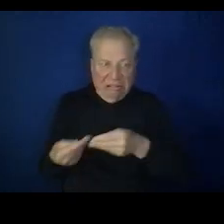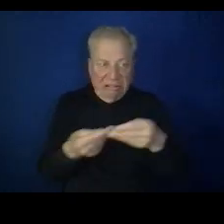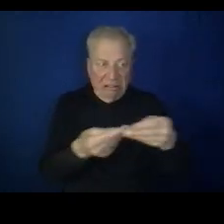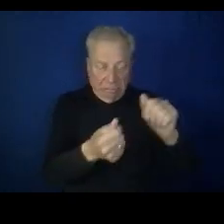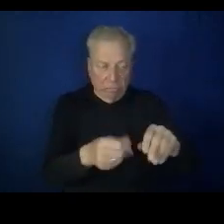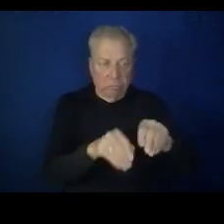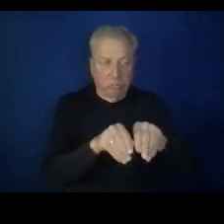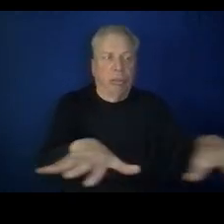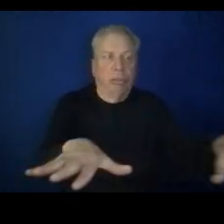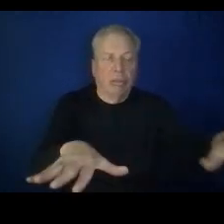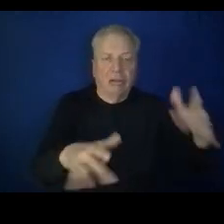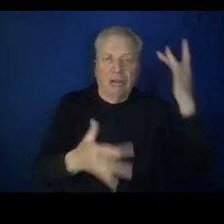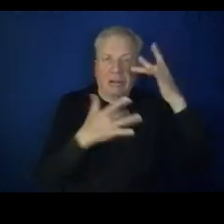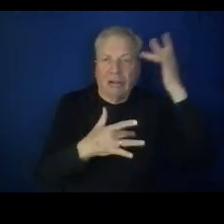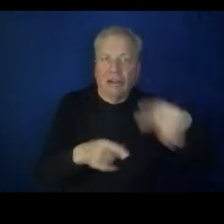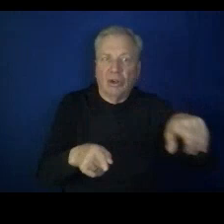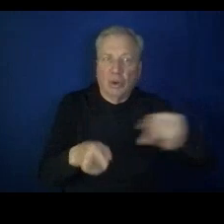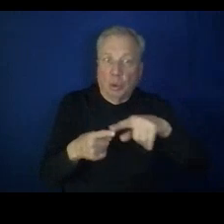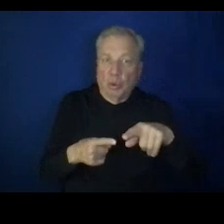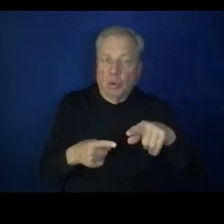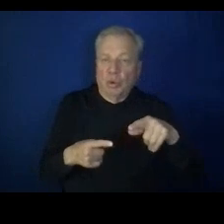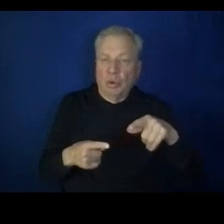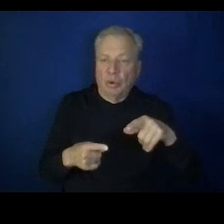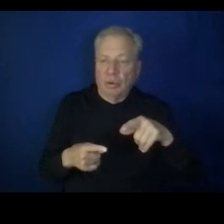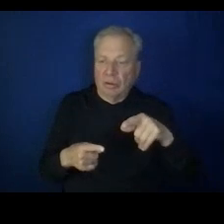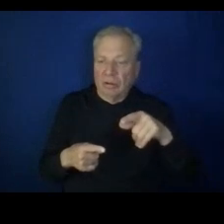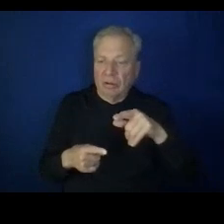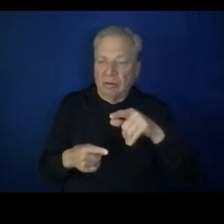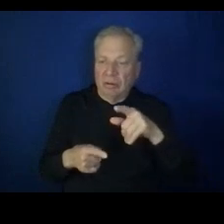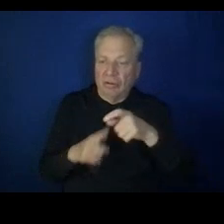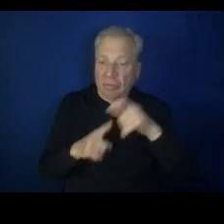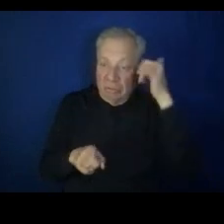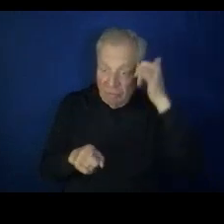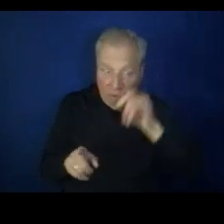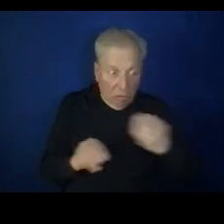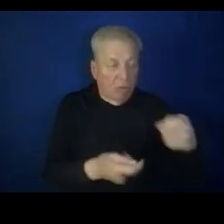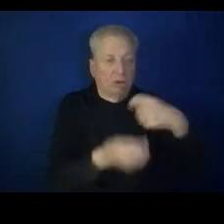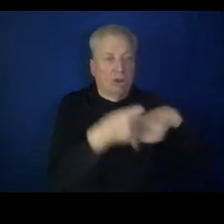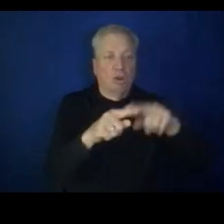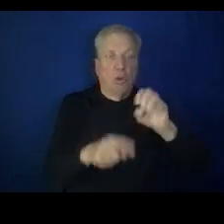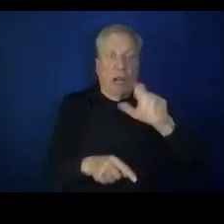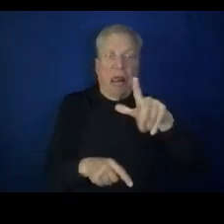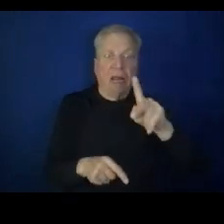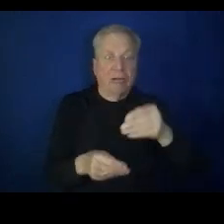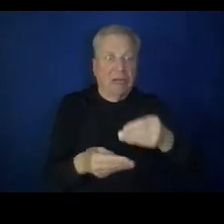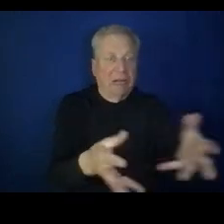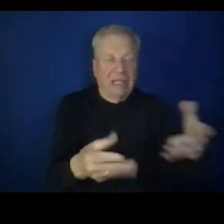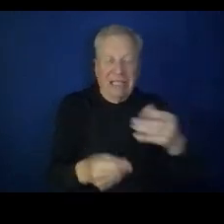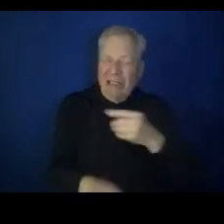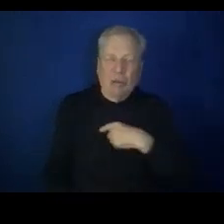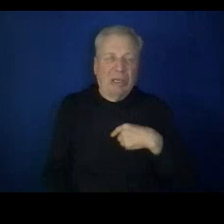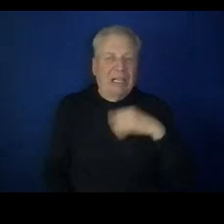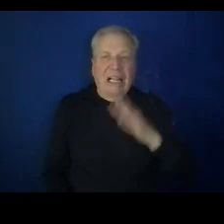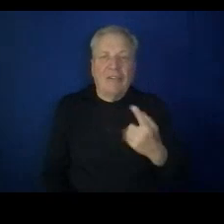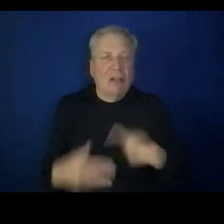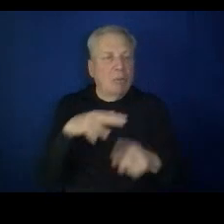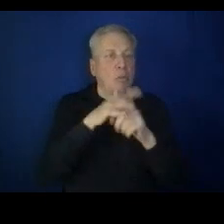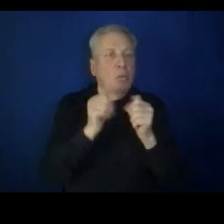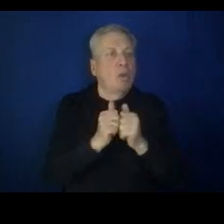transmit brucellosis to bison and transmit brucellosis to elk. We never came to resolution on what to do.